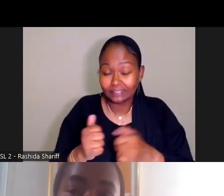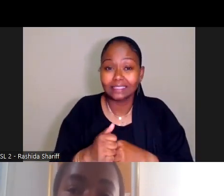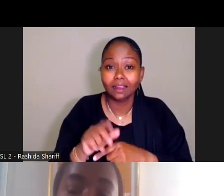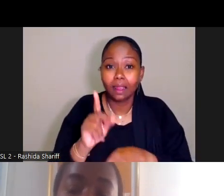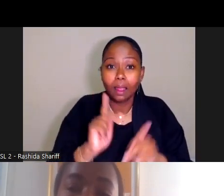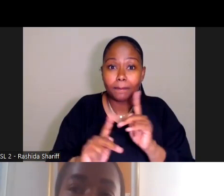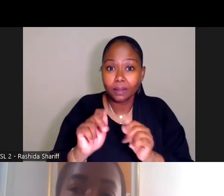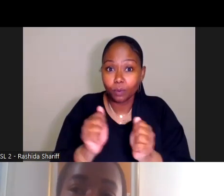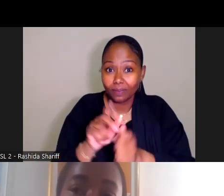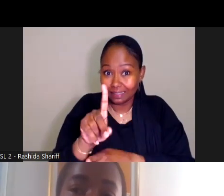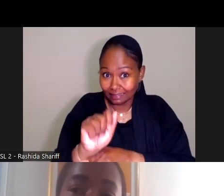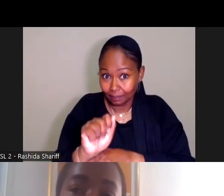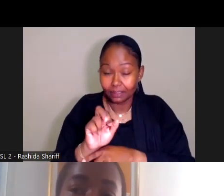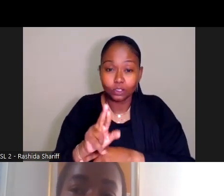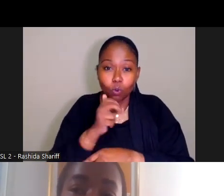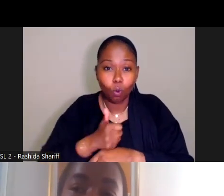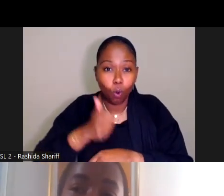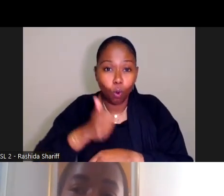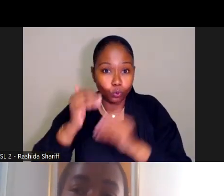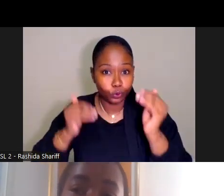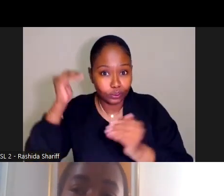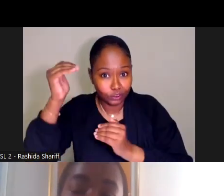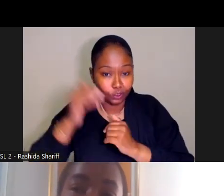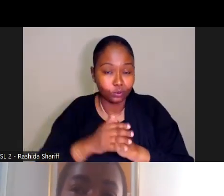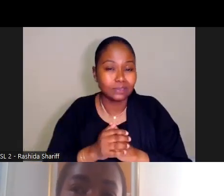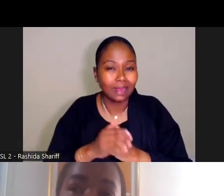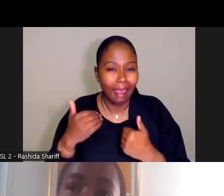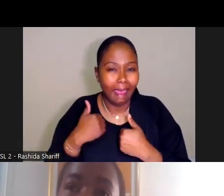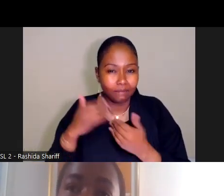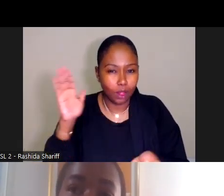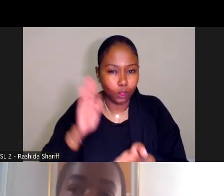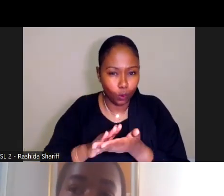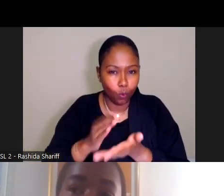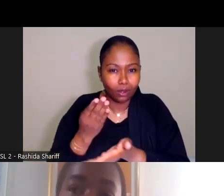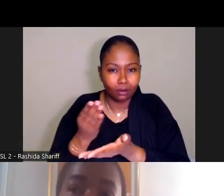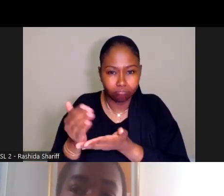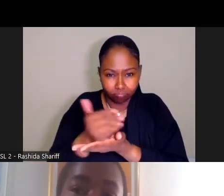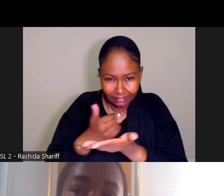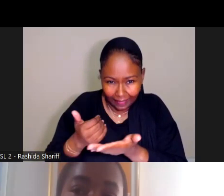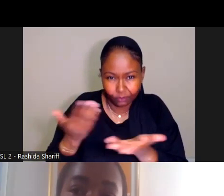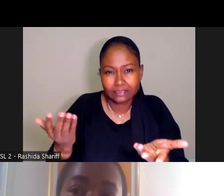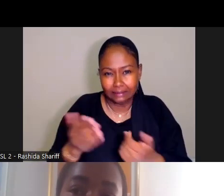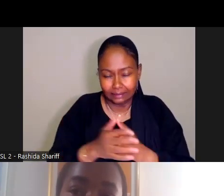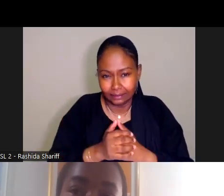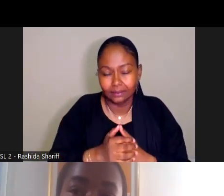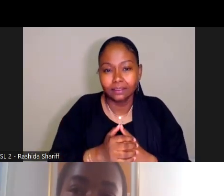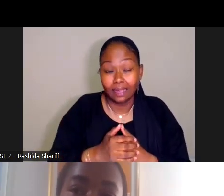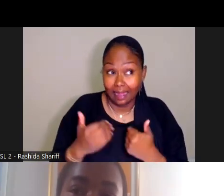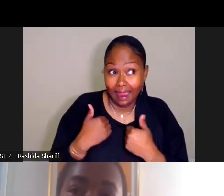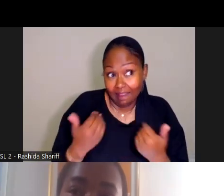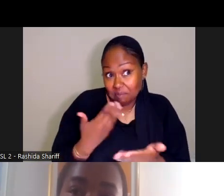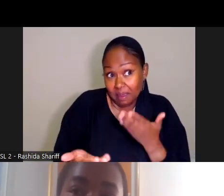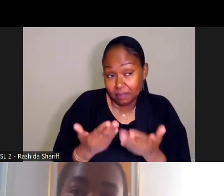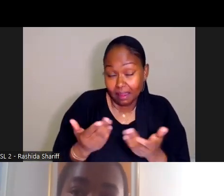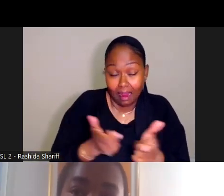as well. And combining that with the very large student debt burden that anyone